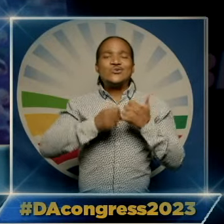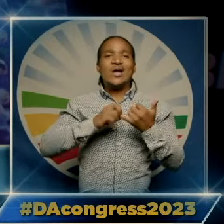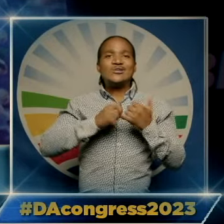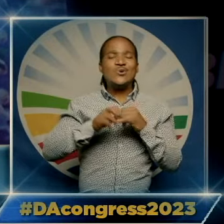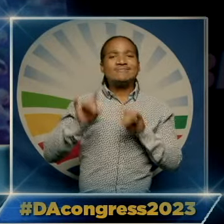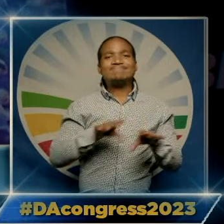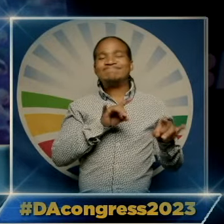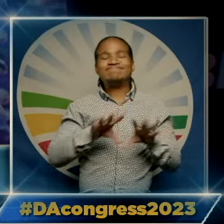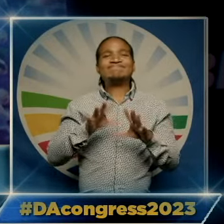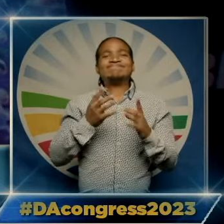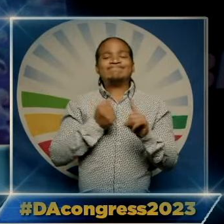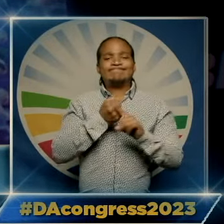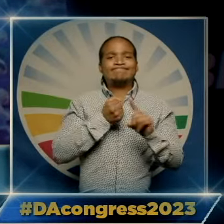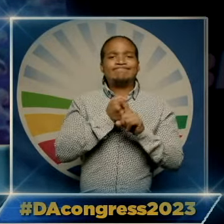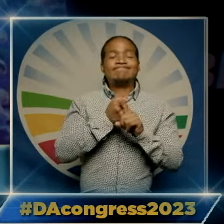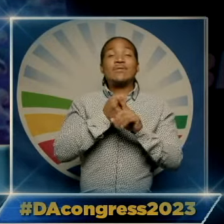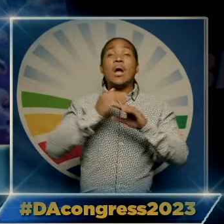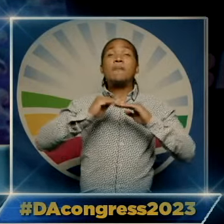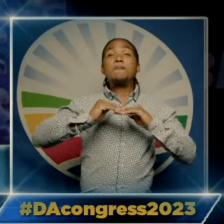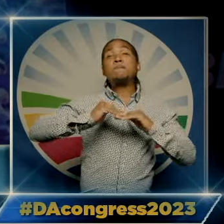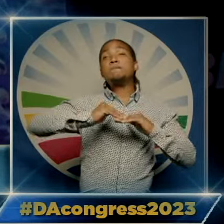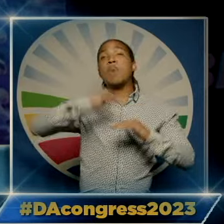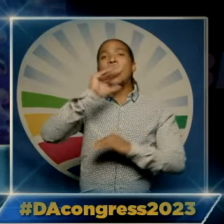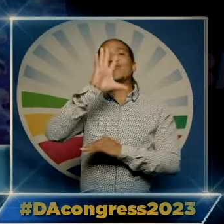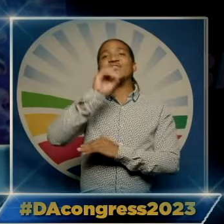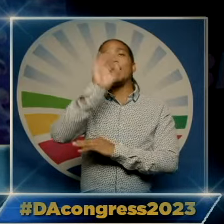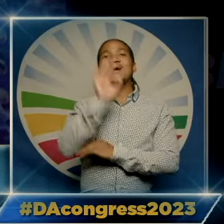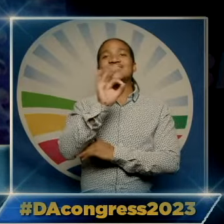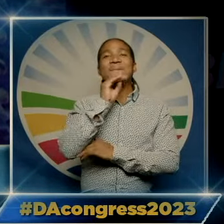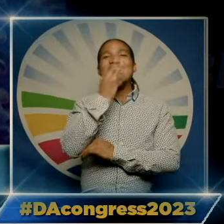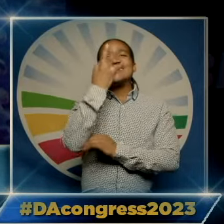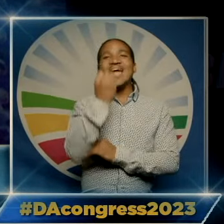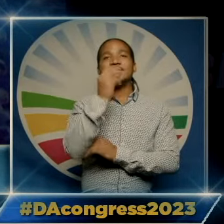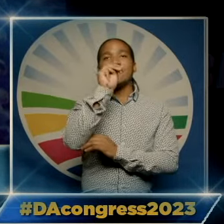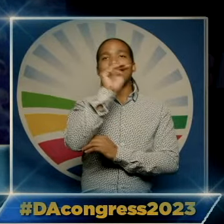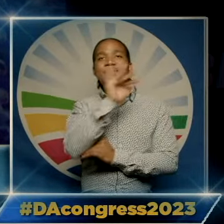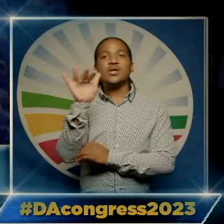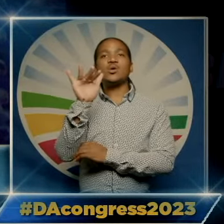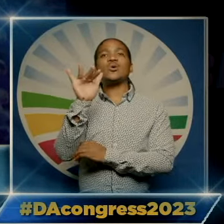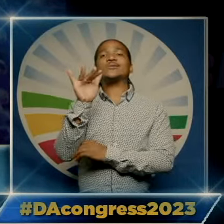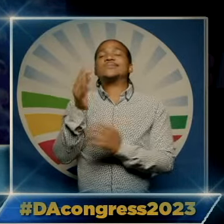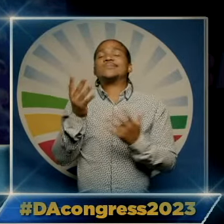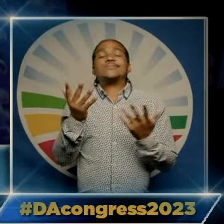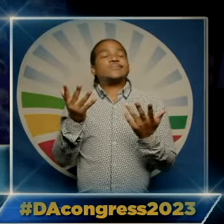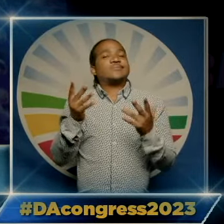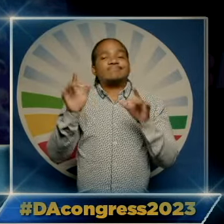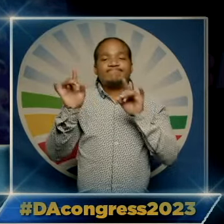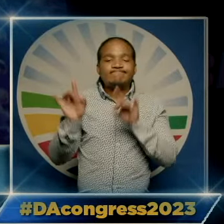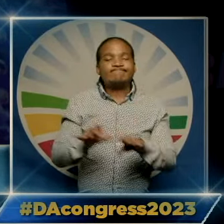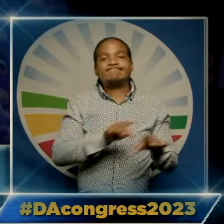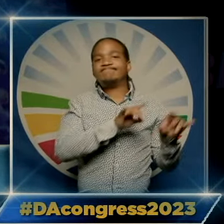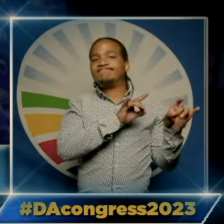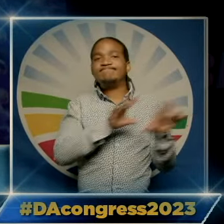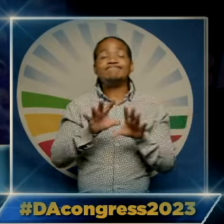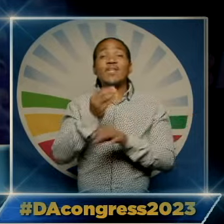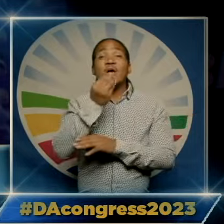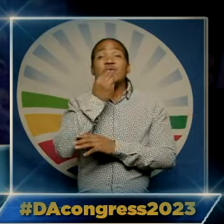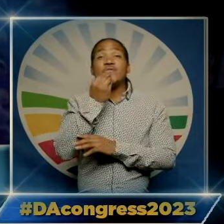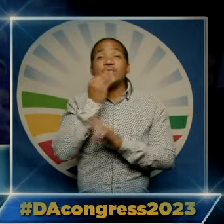than 50%, 30 million South Africans are living in abject poverty. Akukho